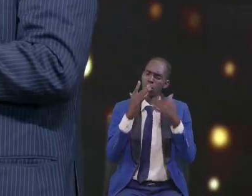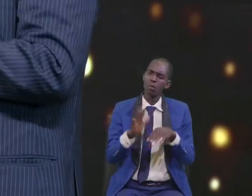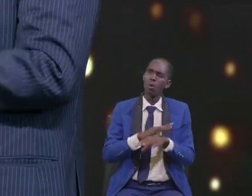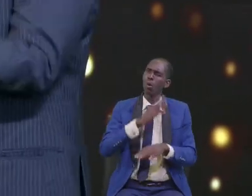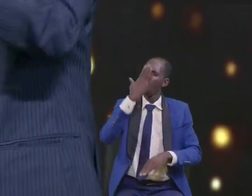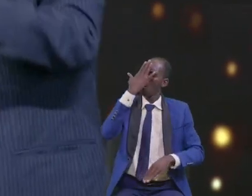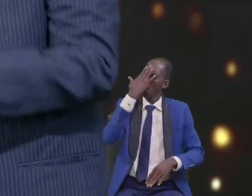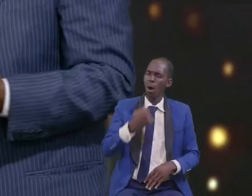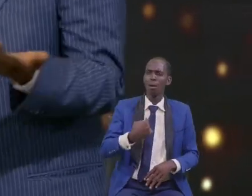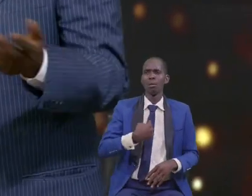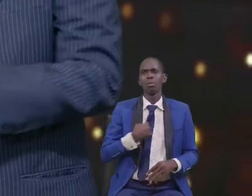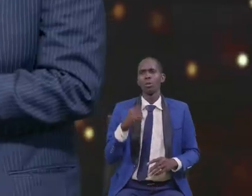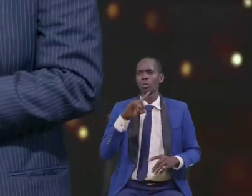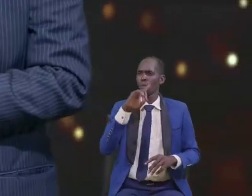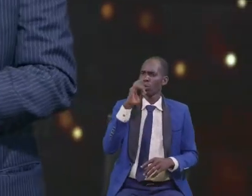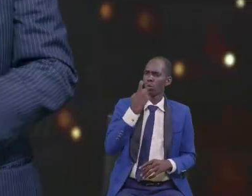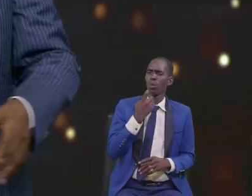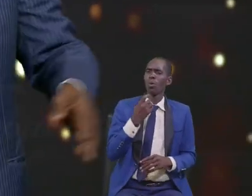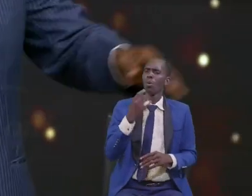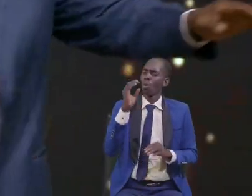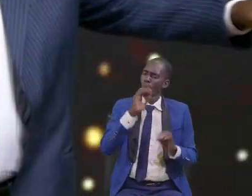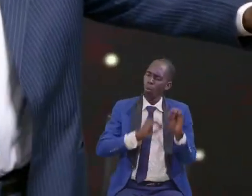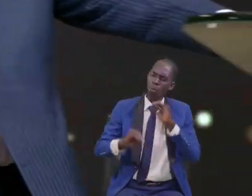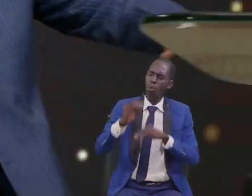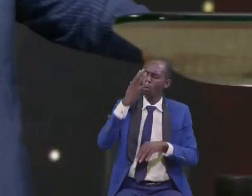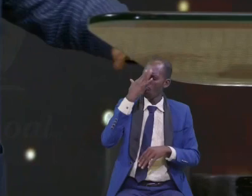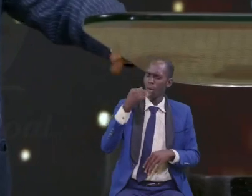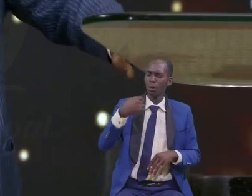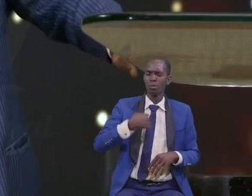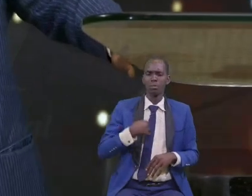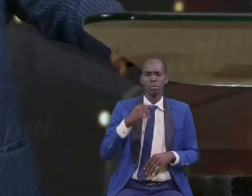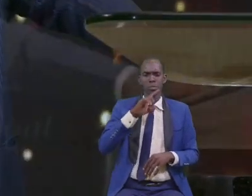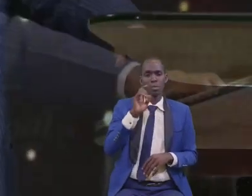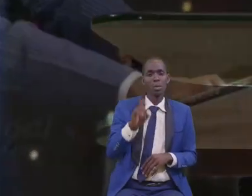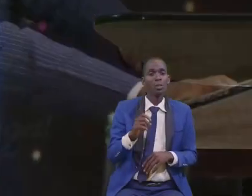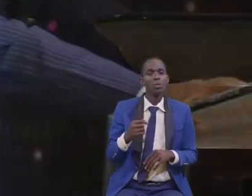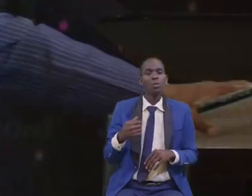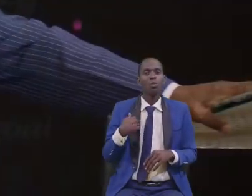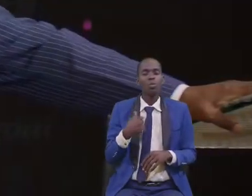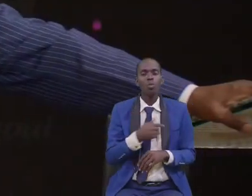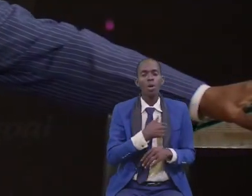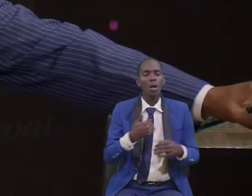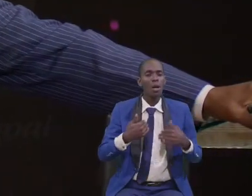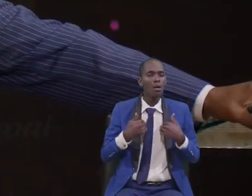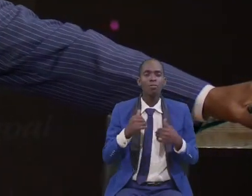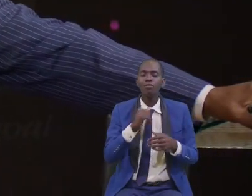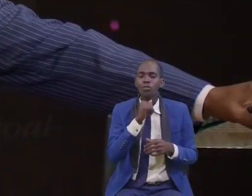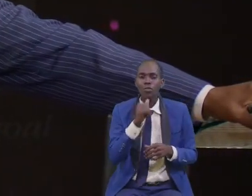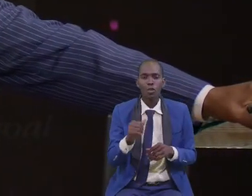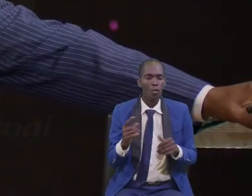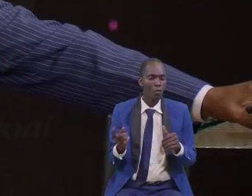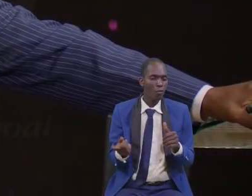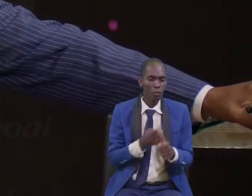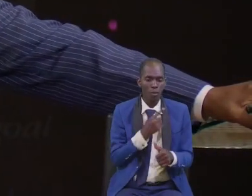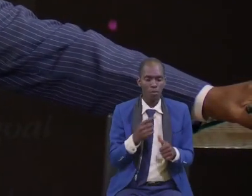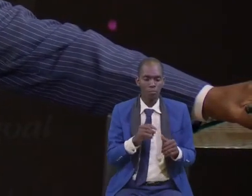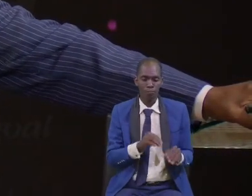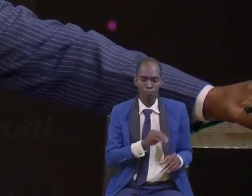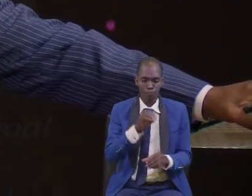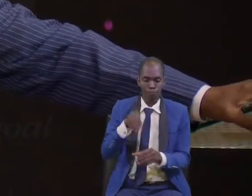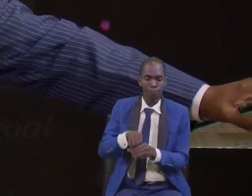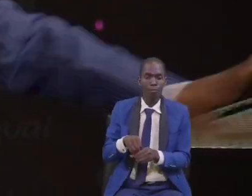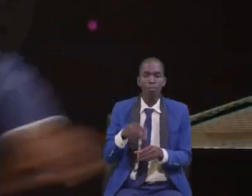how can this be happening to me? We have not learned the first alphabet of the word of